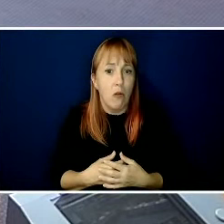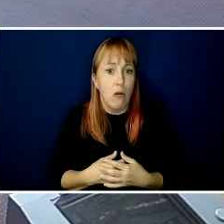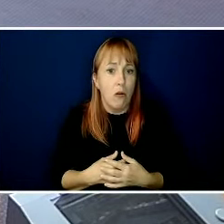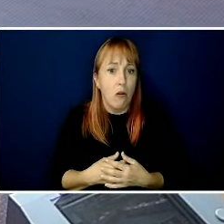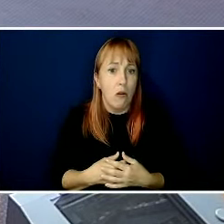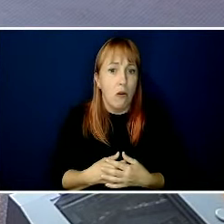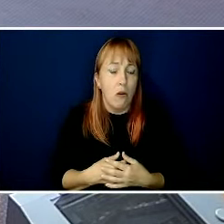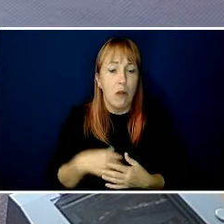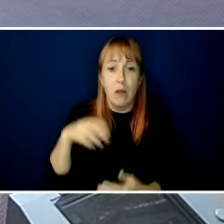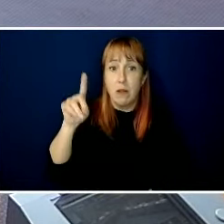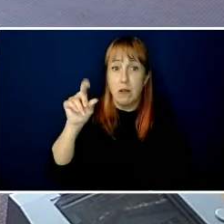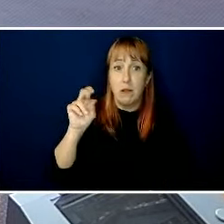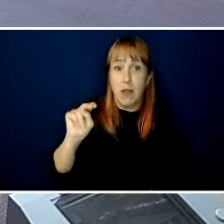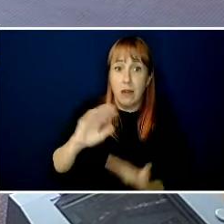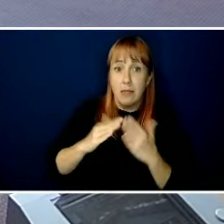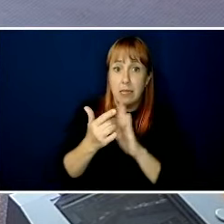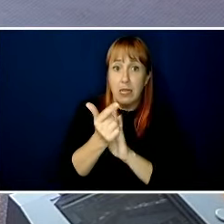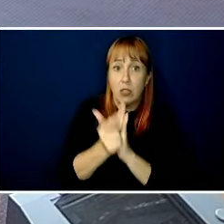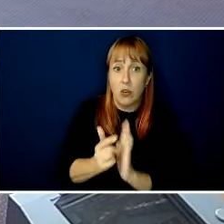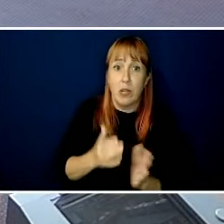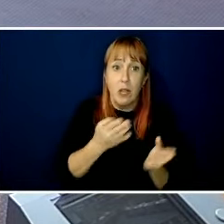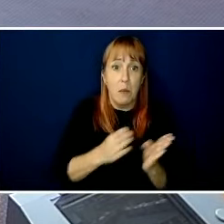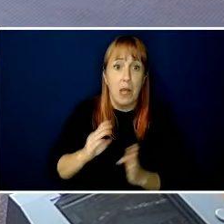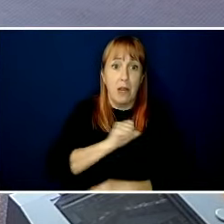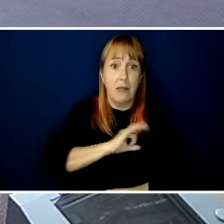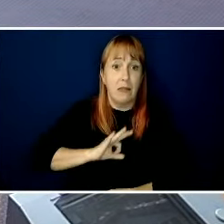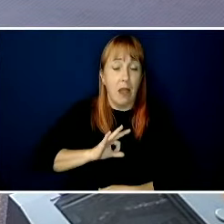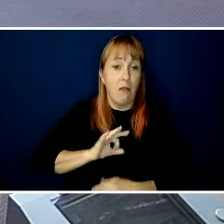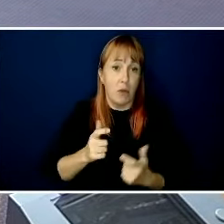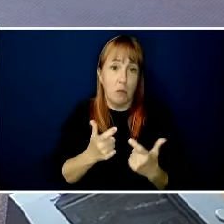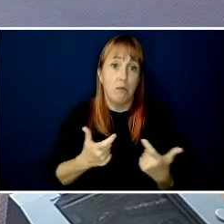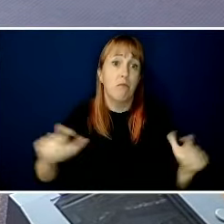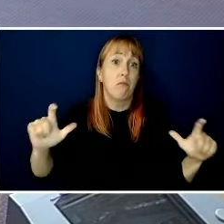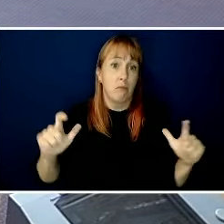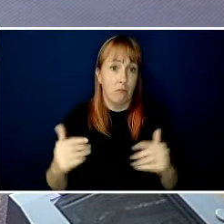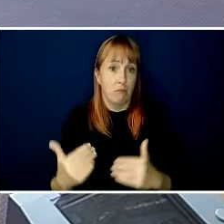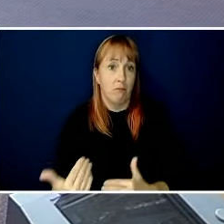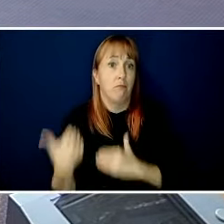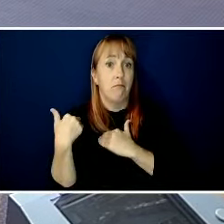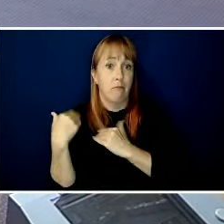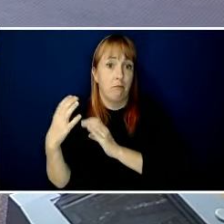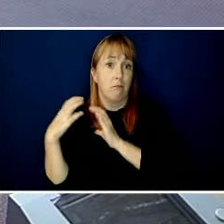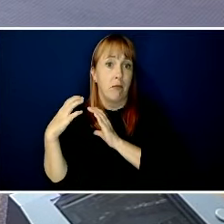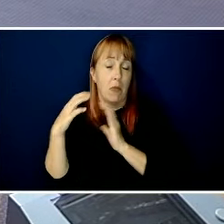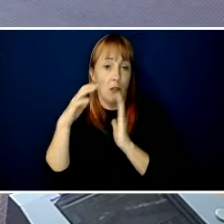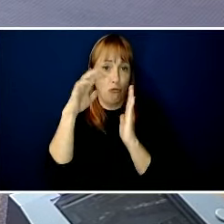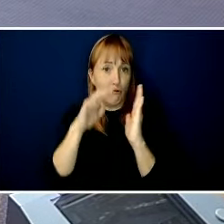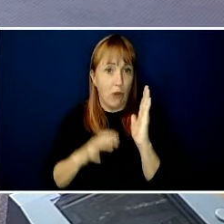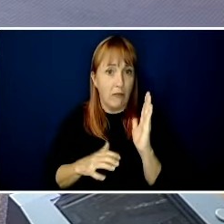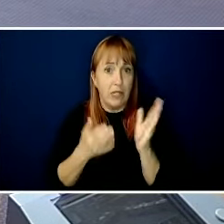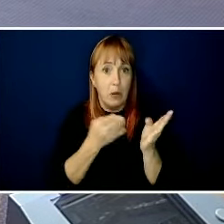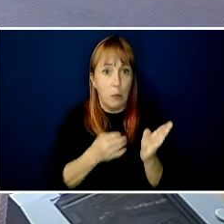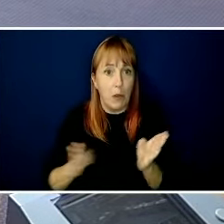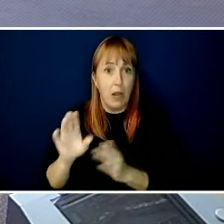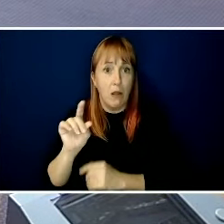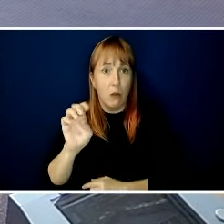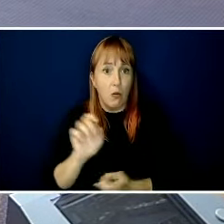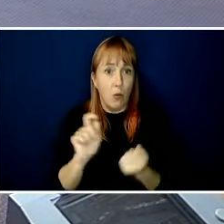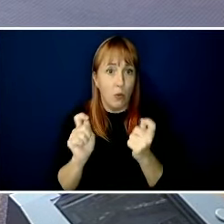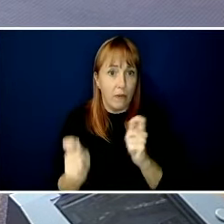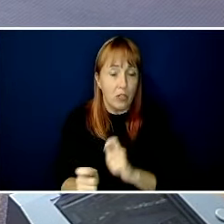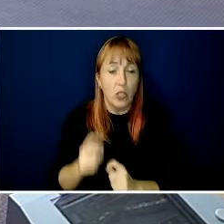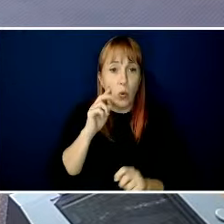Dan Atchison, city attorney. Planning staff does the lion's share of the work on drafting these sort of planning code revisions. So they'll go through the